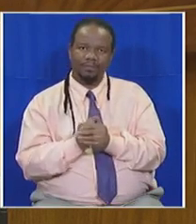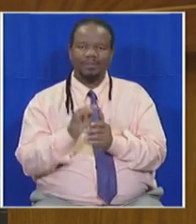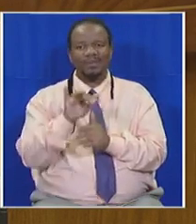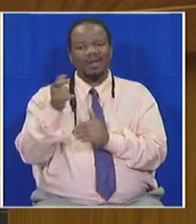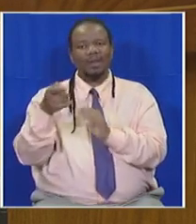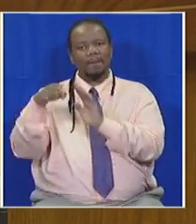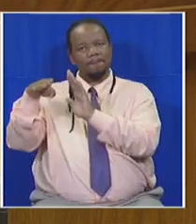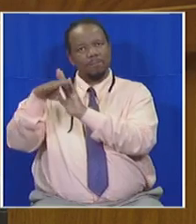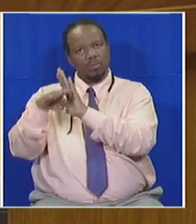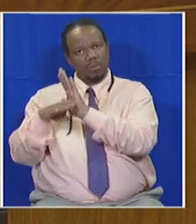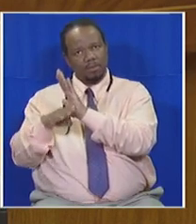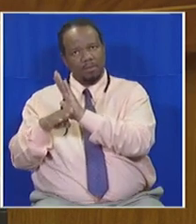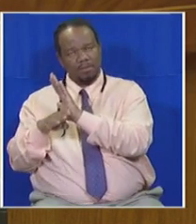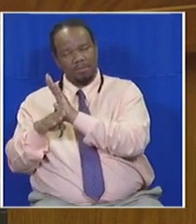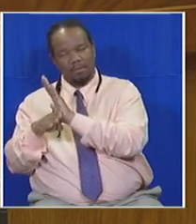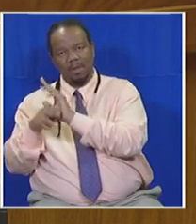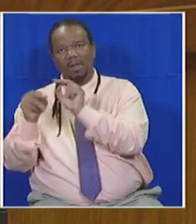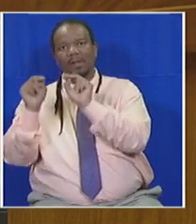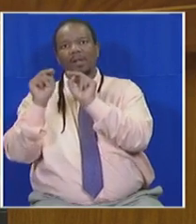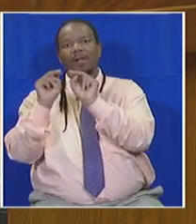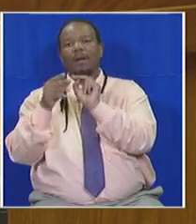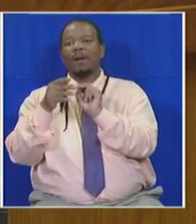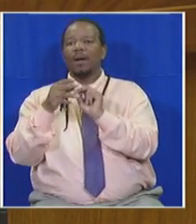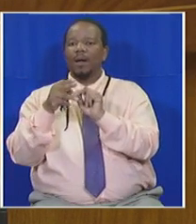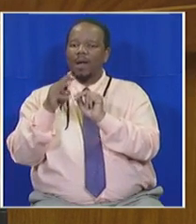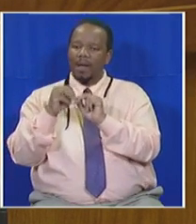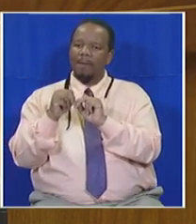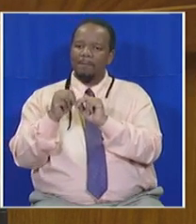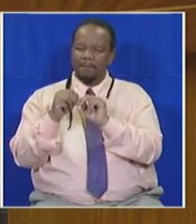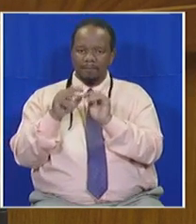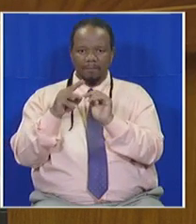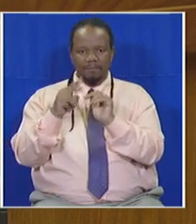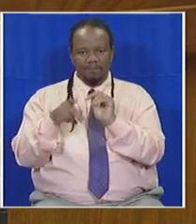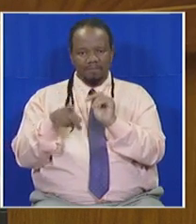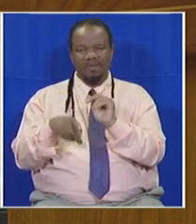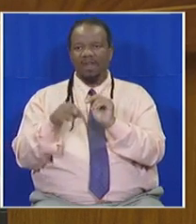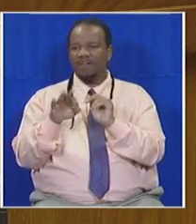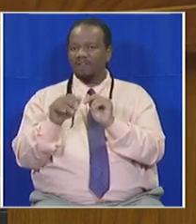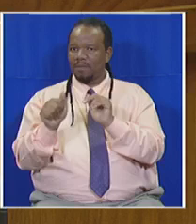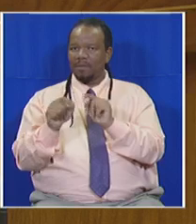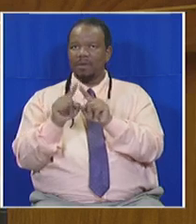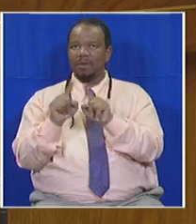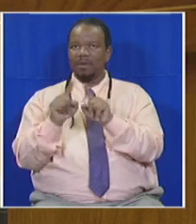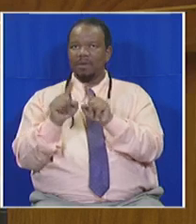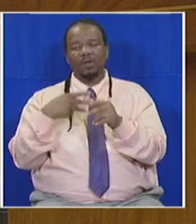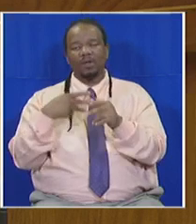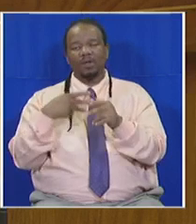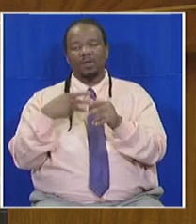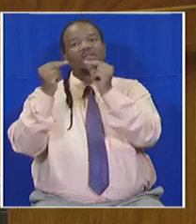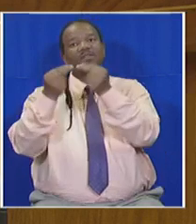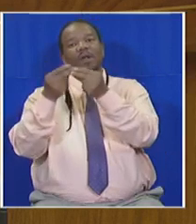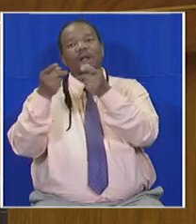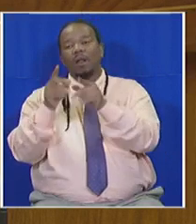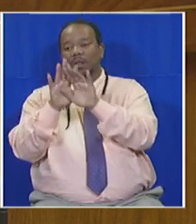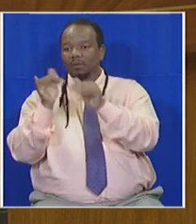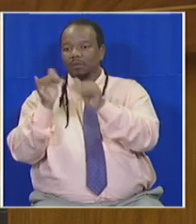National Treasury may, in respect of any municipality or municipal entity, monitor their budgets and the implementation